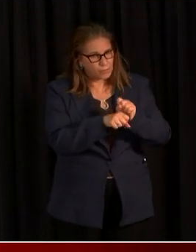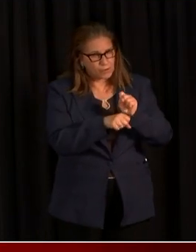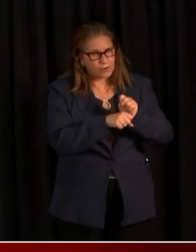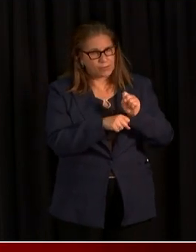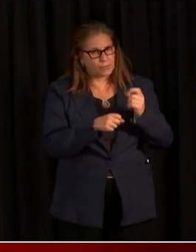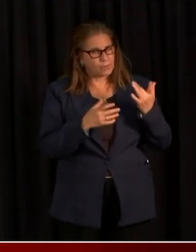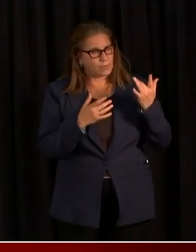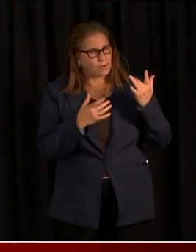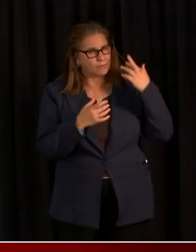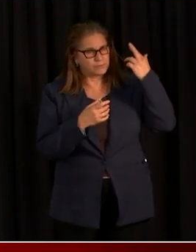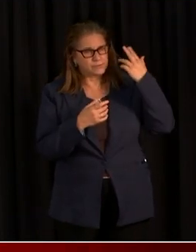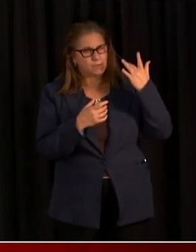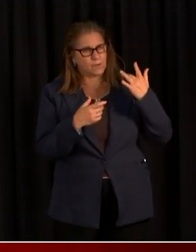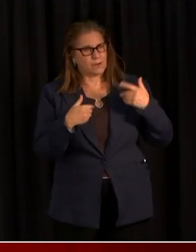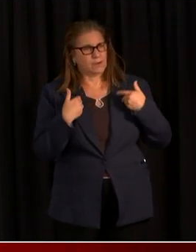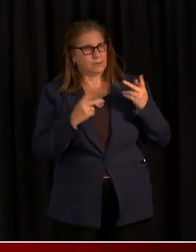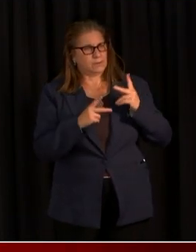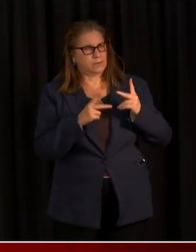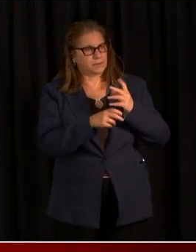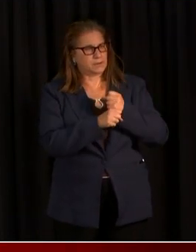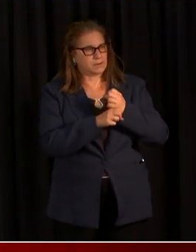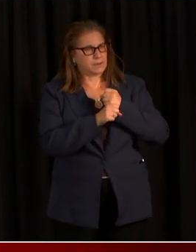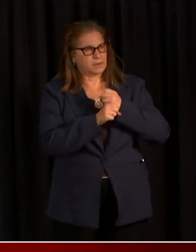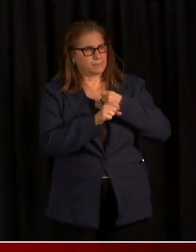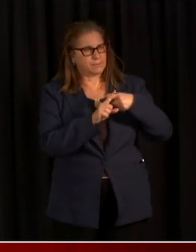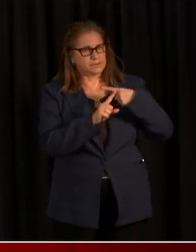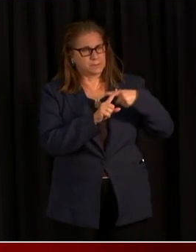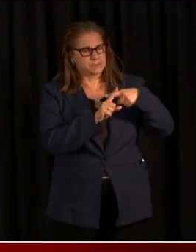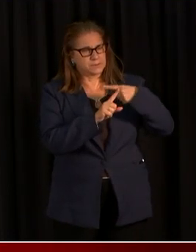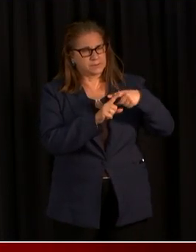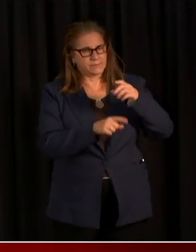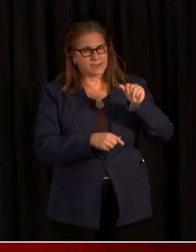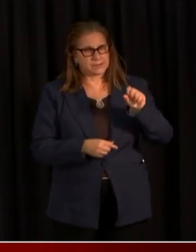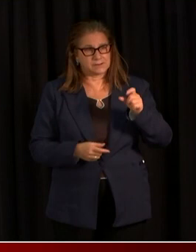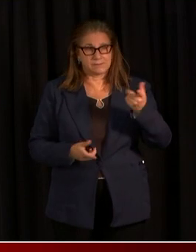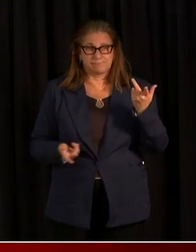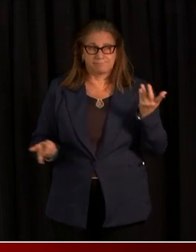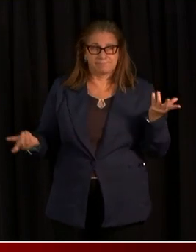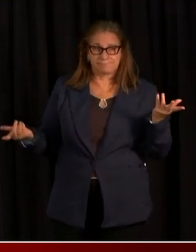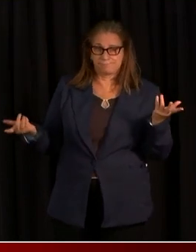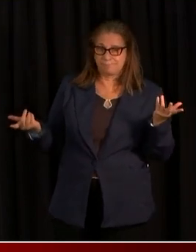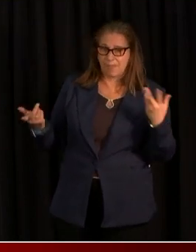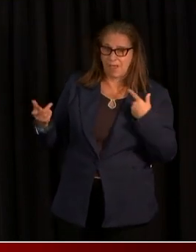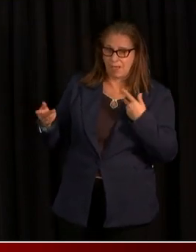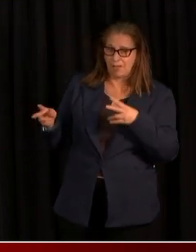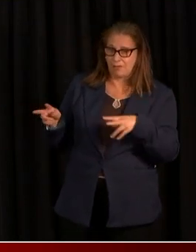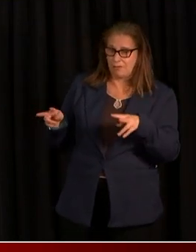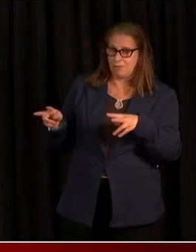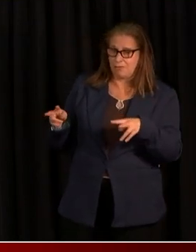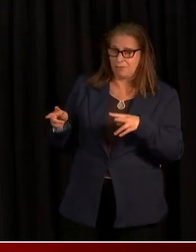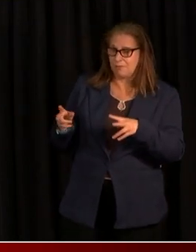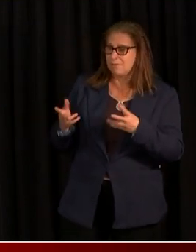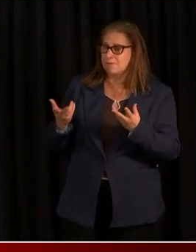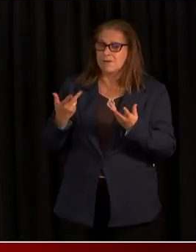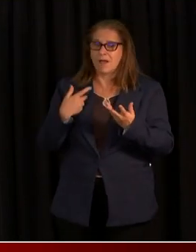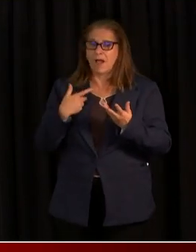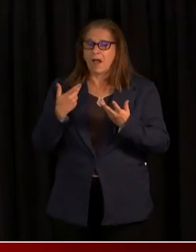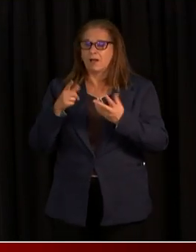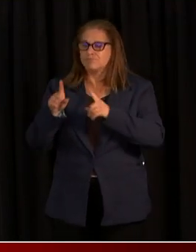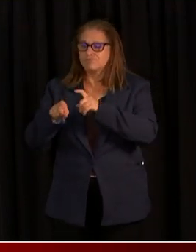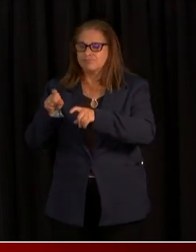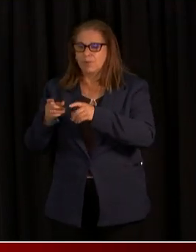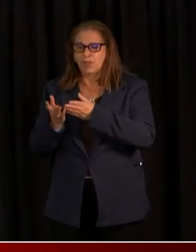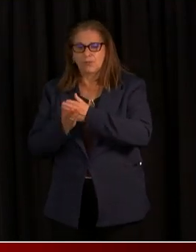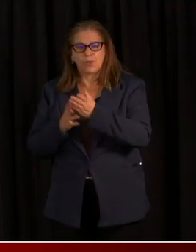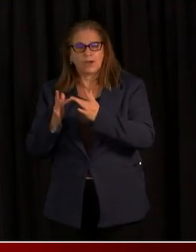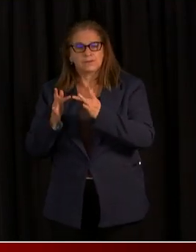reasons that they're more exposed? We've observed some, in the interviews, we've observed some behaviors that we don't believe are